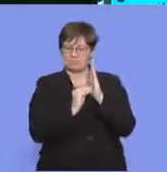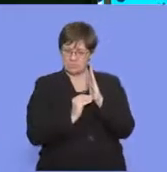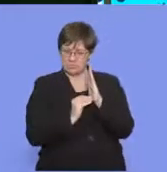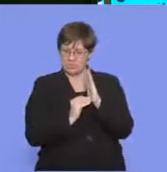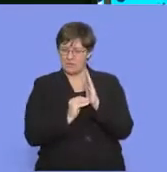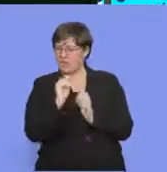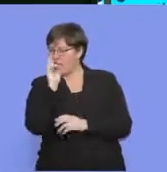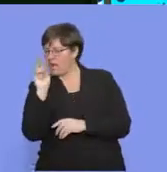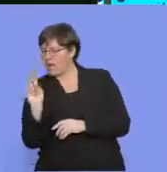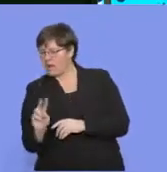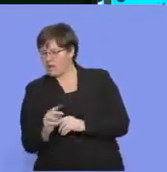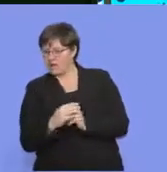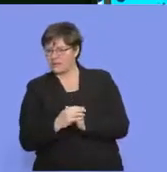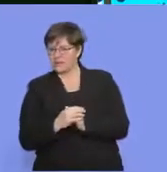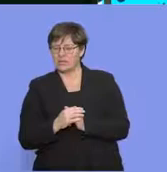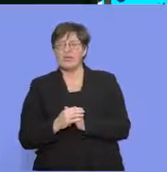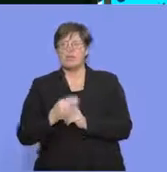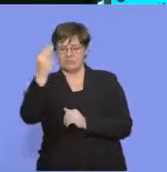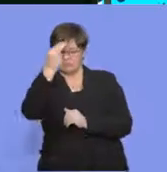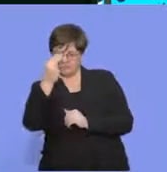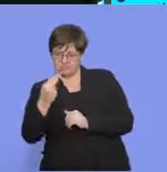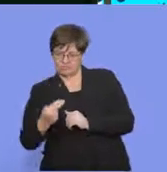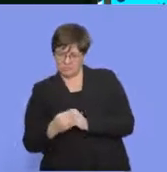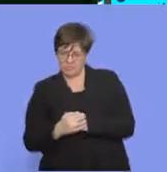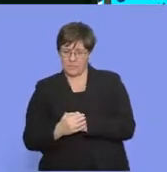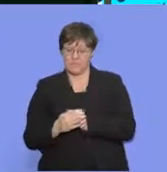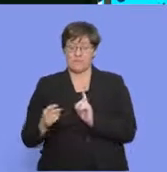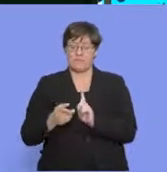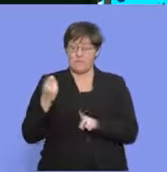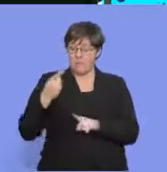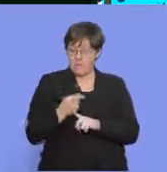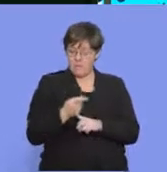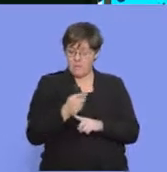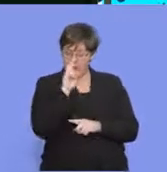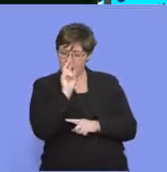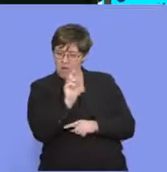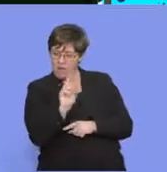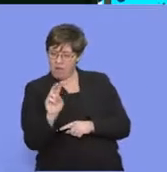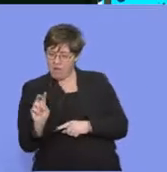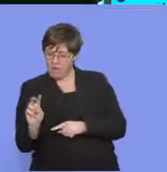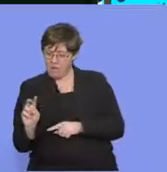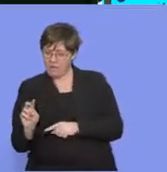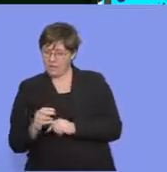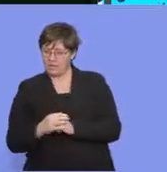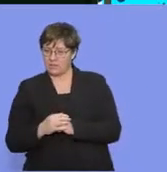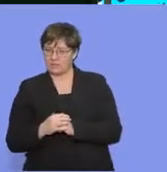making observations, he did diagrams. And then from those observations and